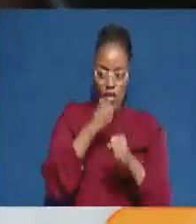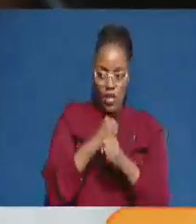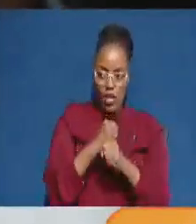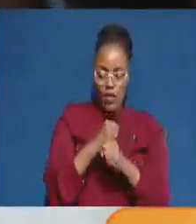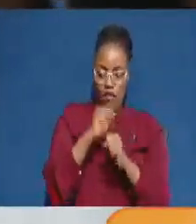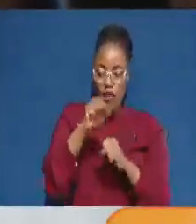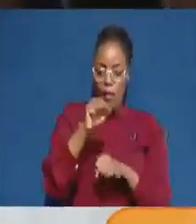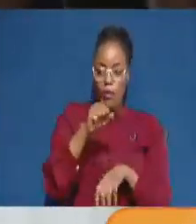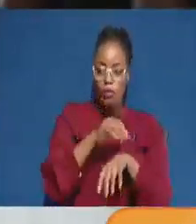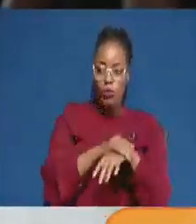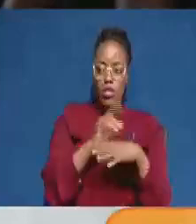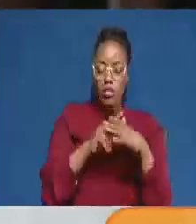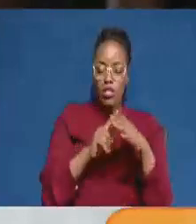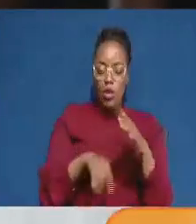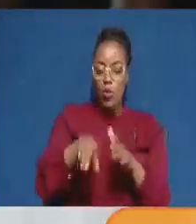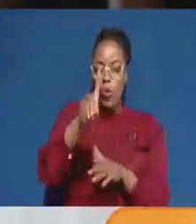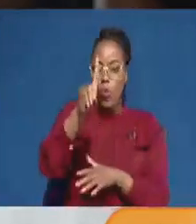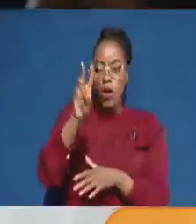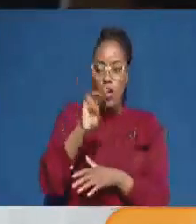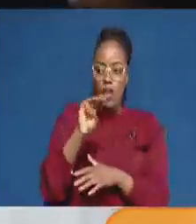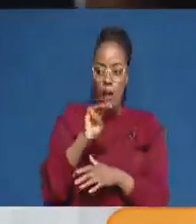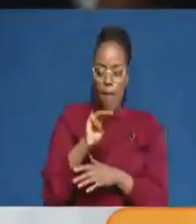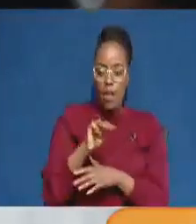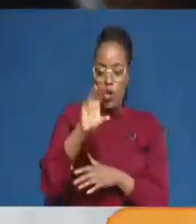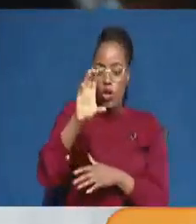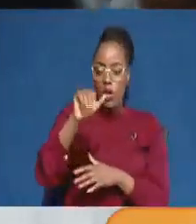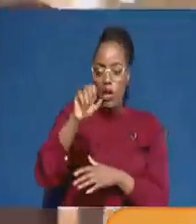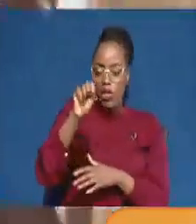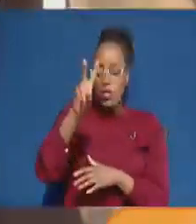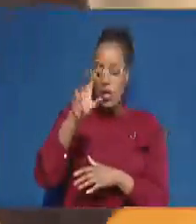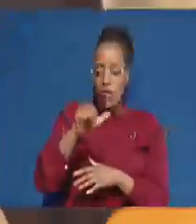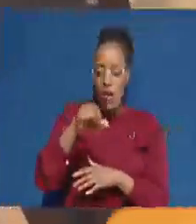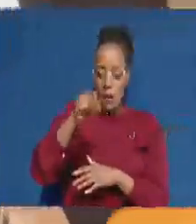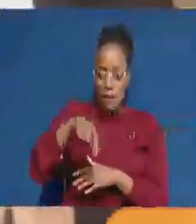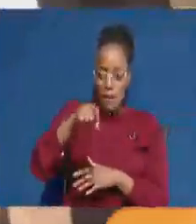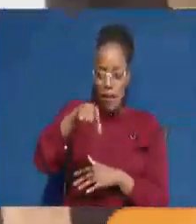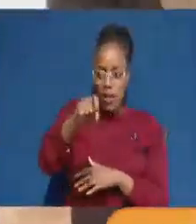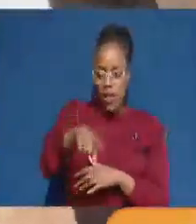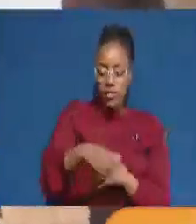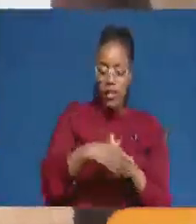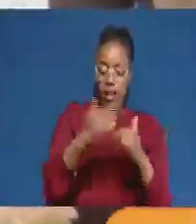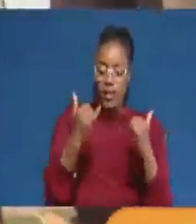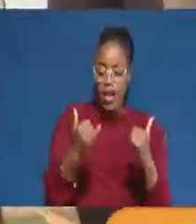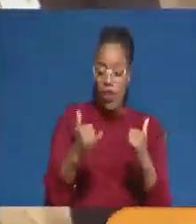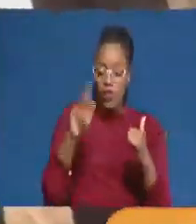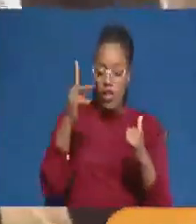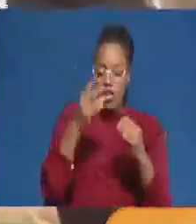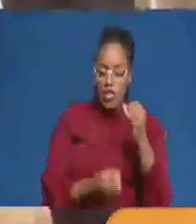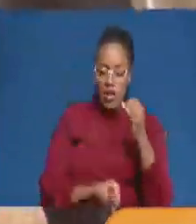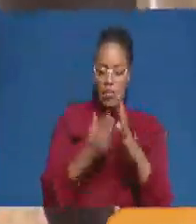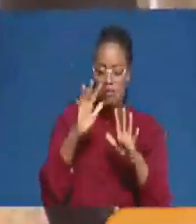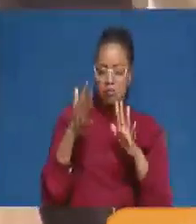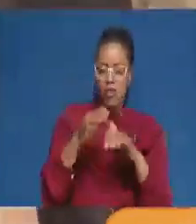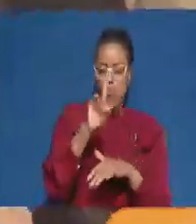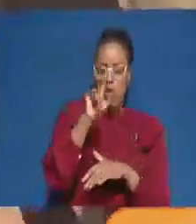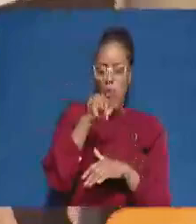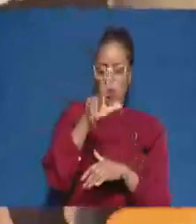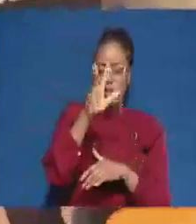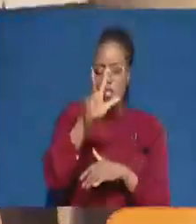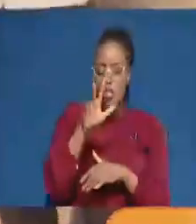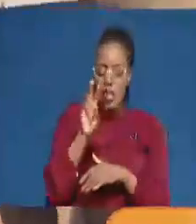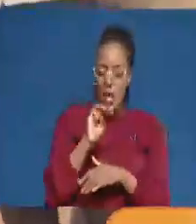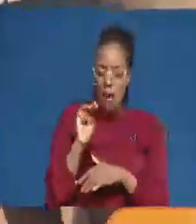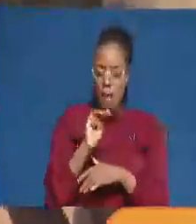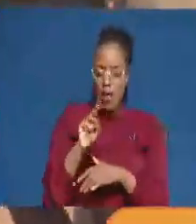you can get 1 million cassava plants. Currently, Kenya produces around 1.3